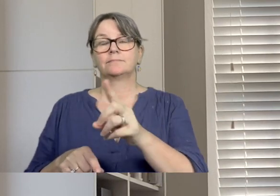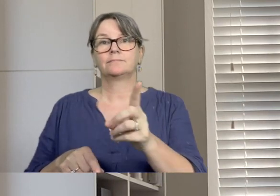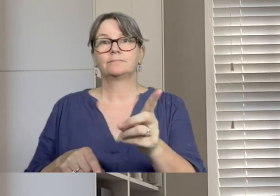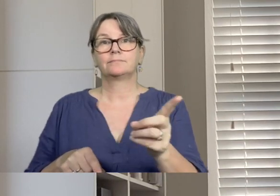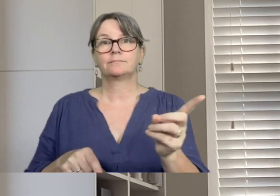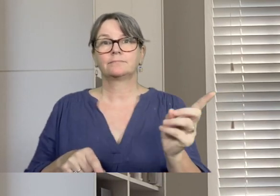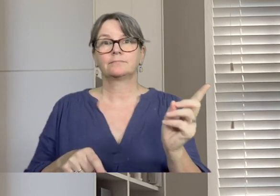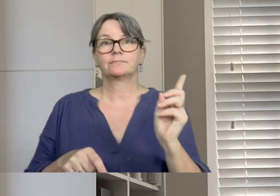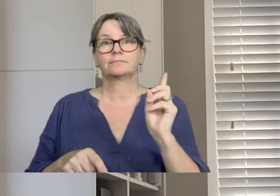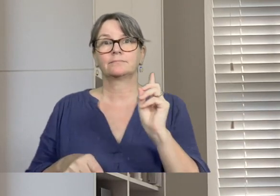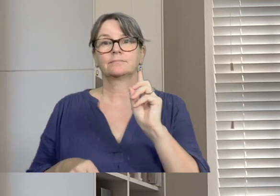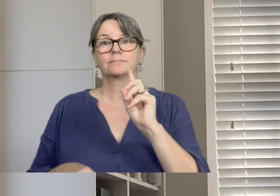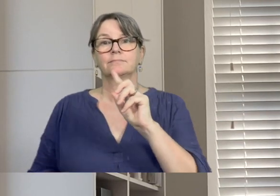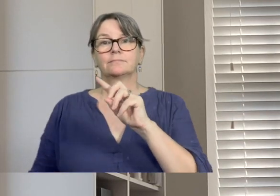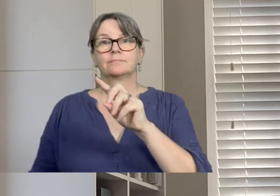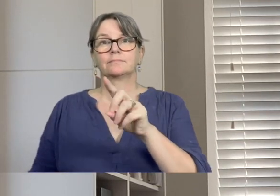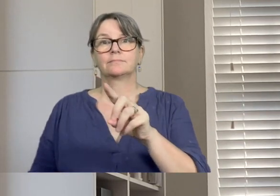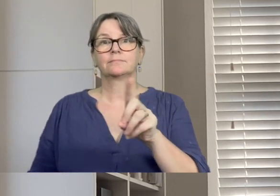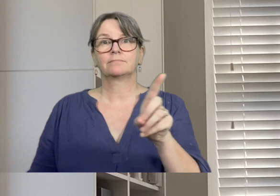2,